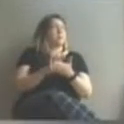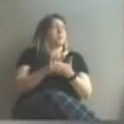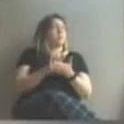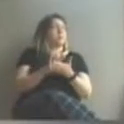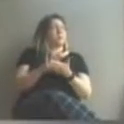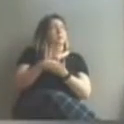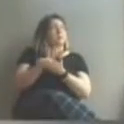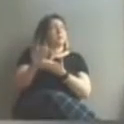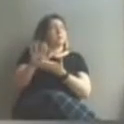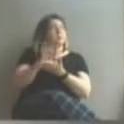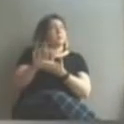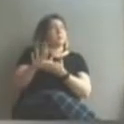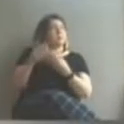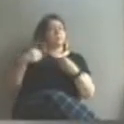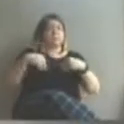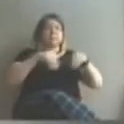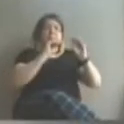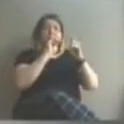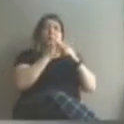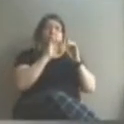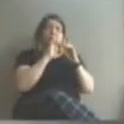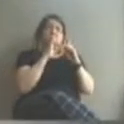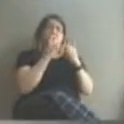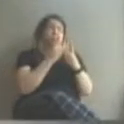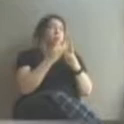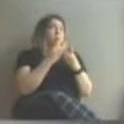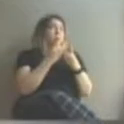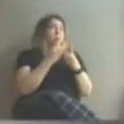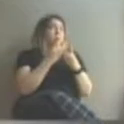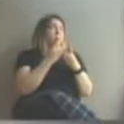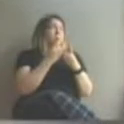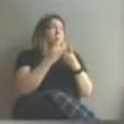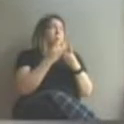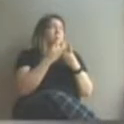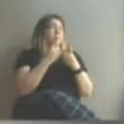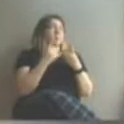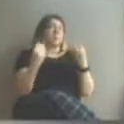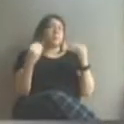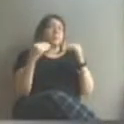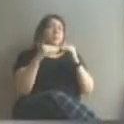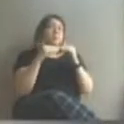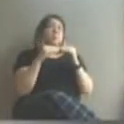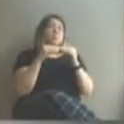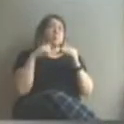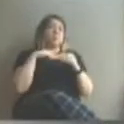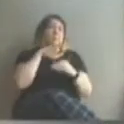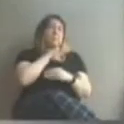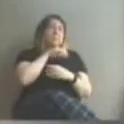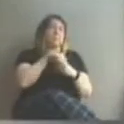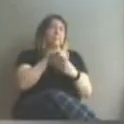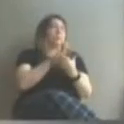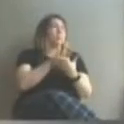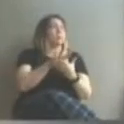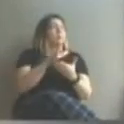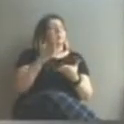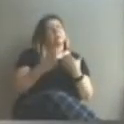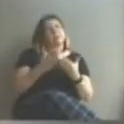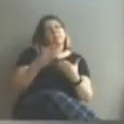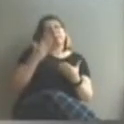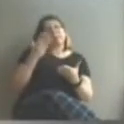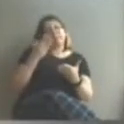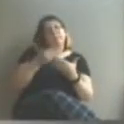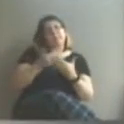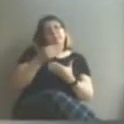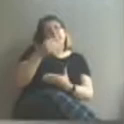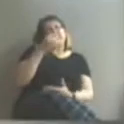custodial positions and sell them back to the district to put additional staff in the school. For example, I might buy a half a teacher.